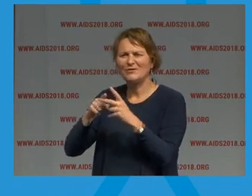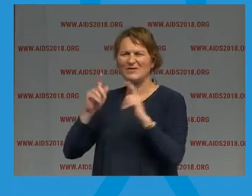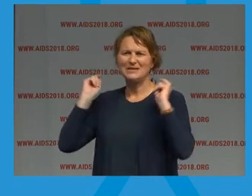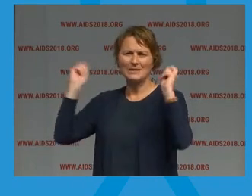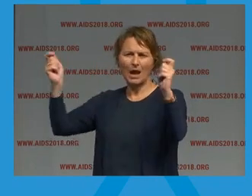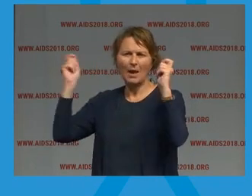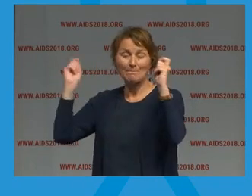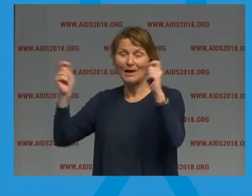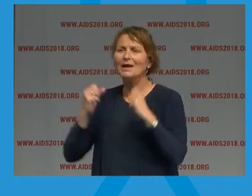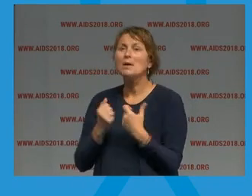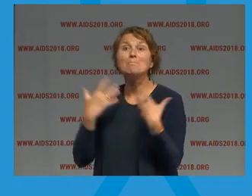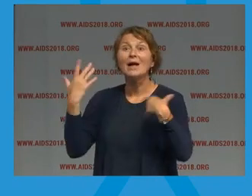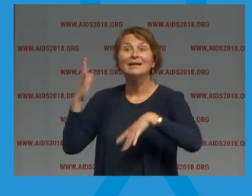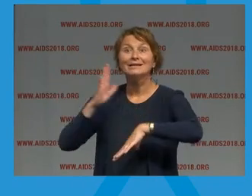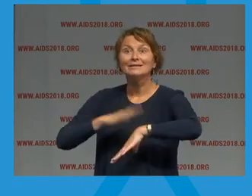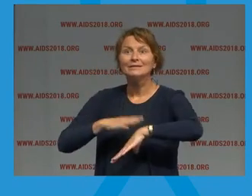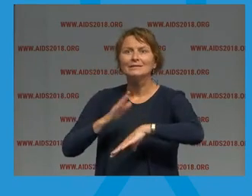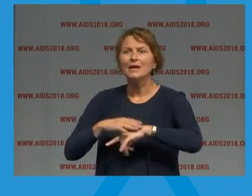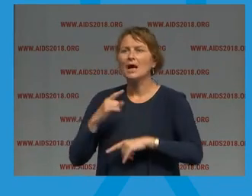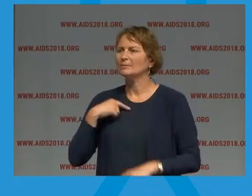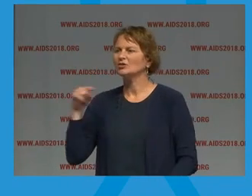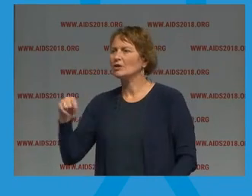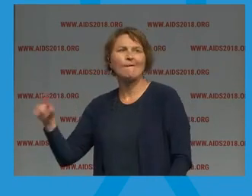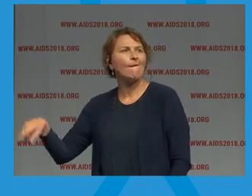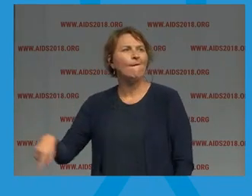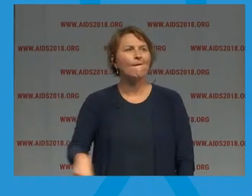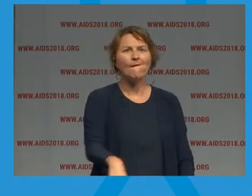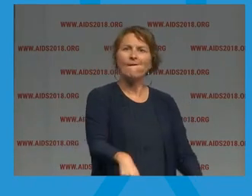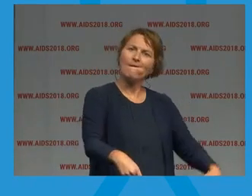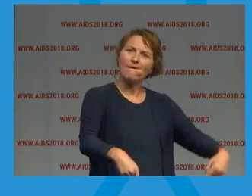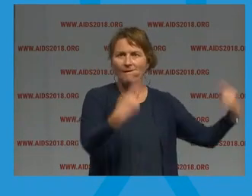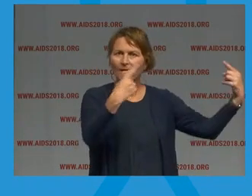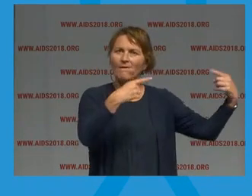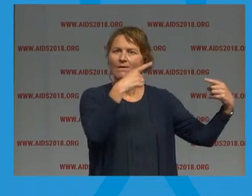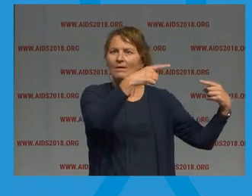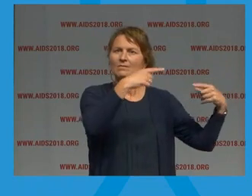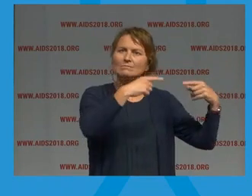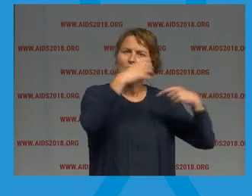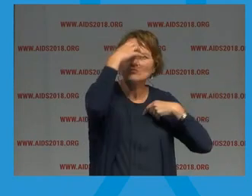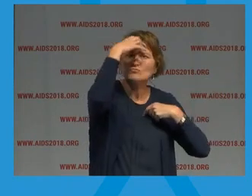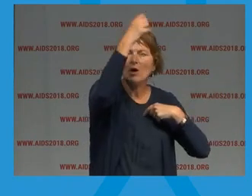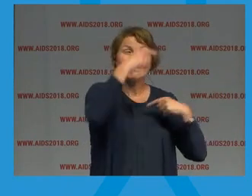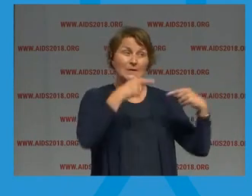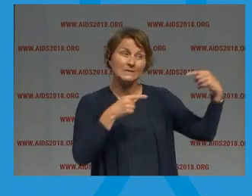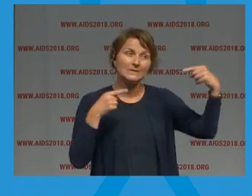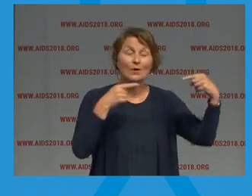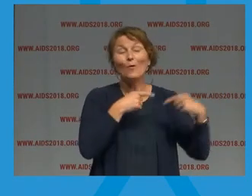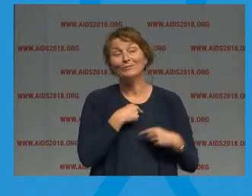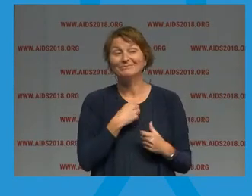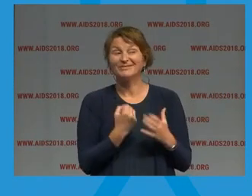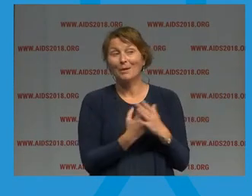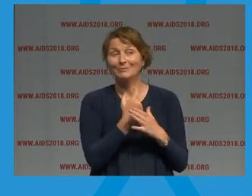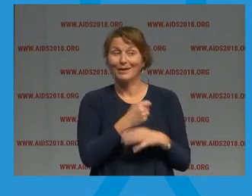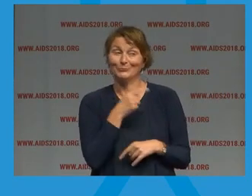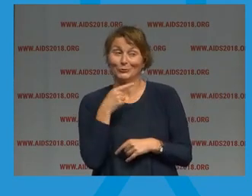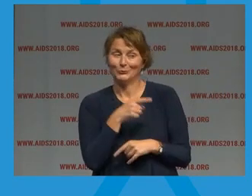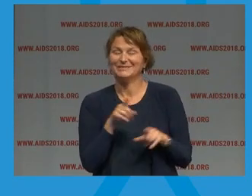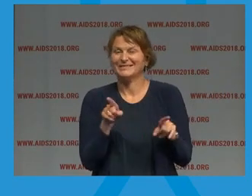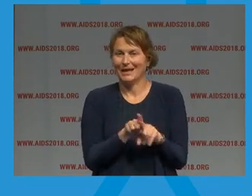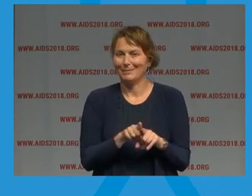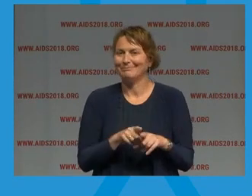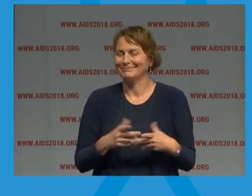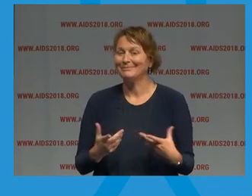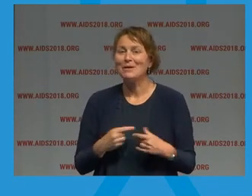often toy against the government and admittedly sometimes against you, in terms